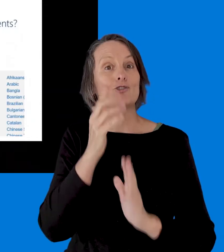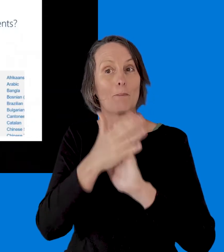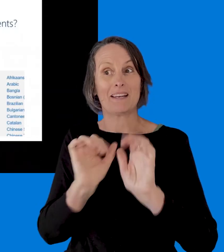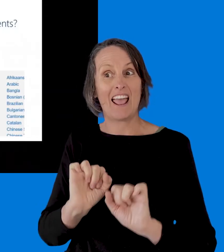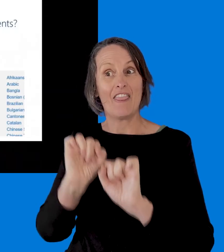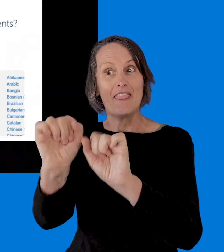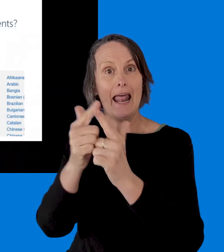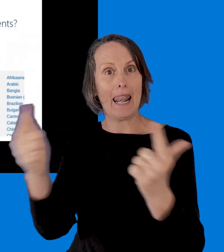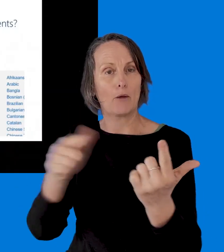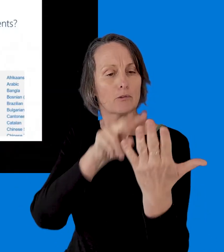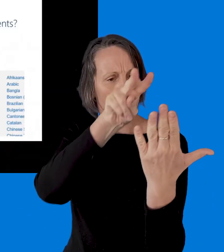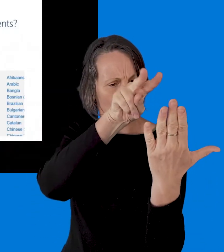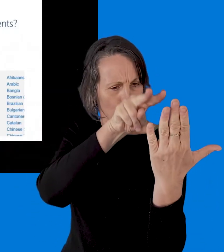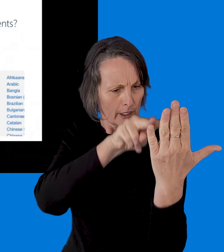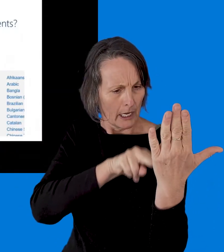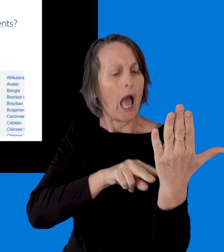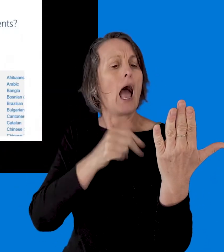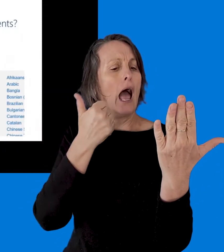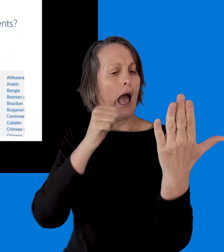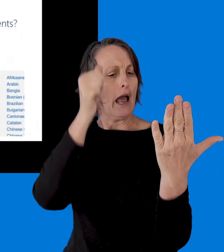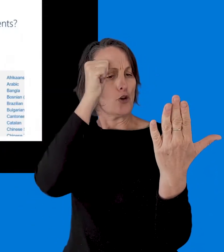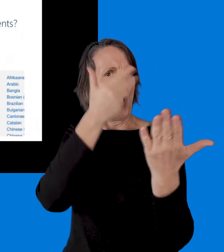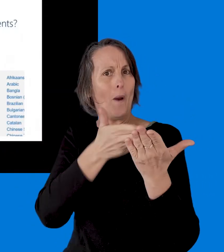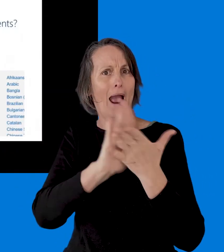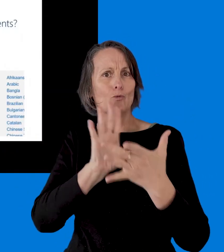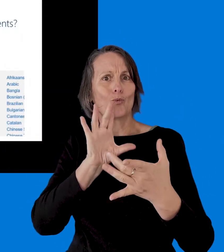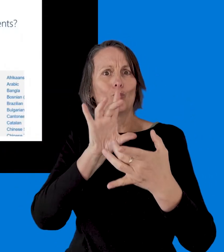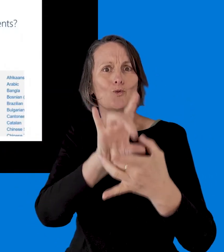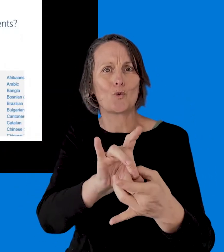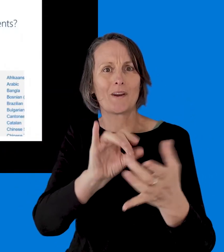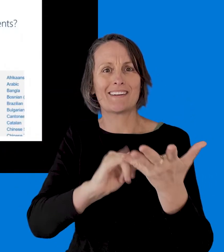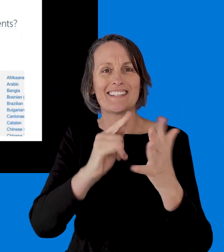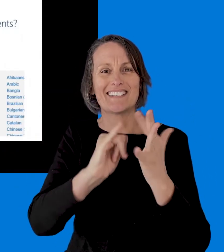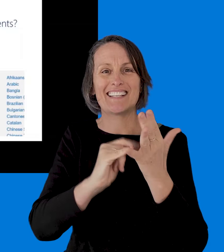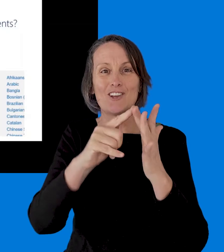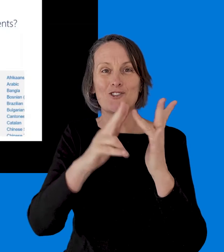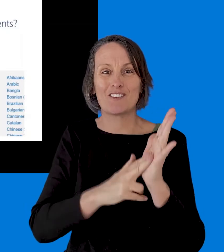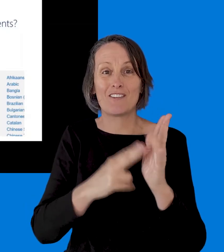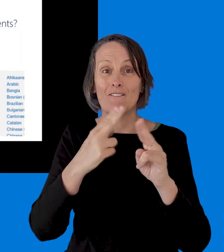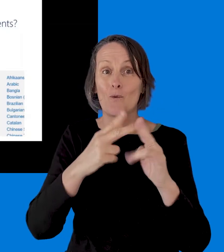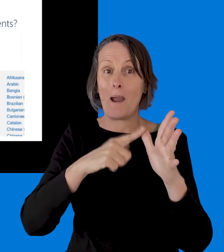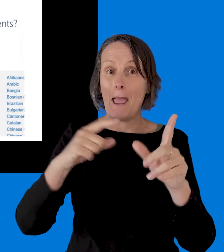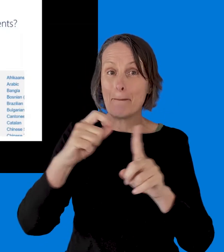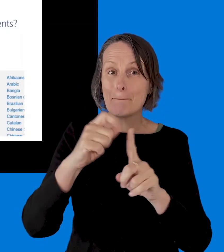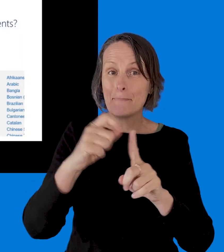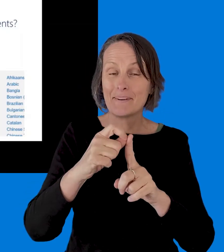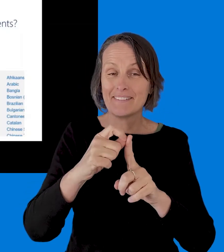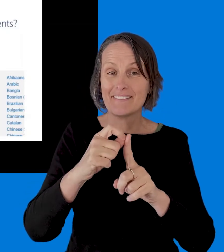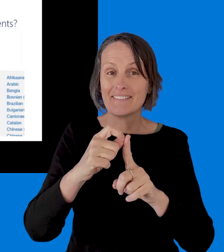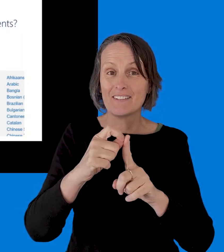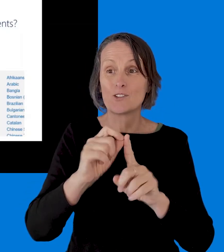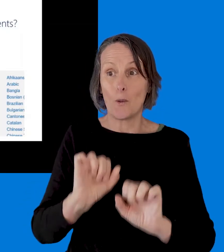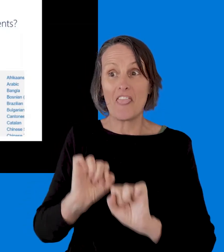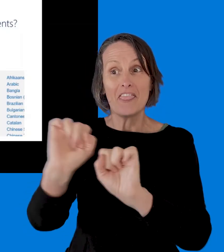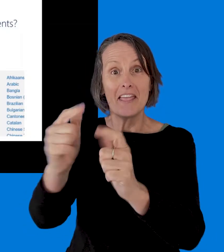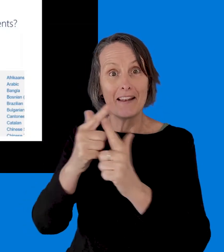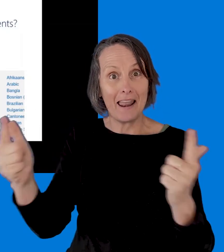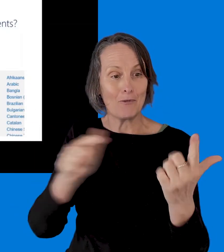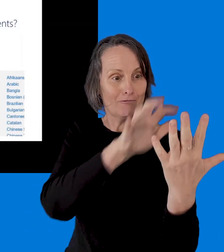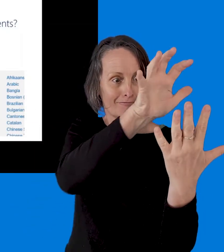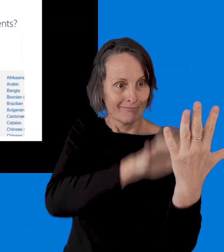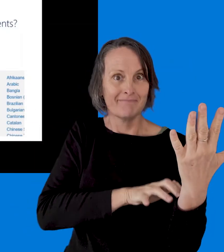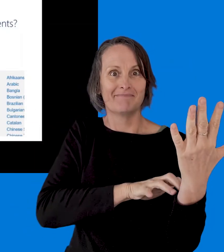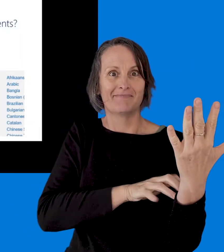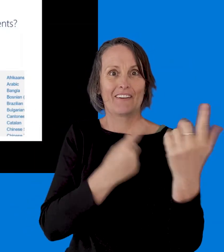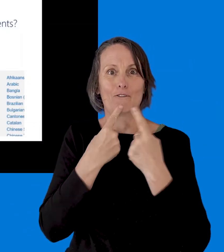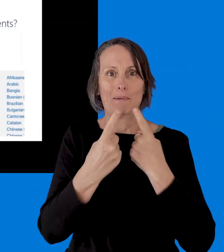them. And now they're able to they'll have instructions in advance on how to use the Microsoft Translator app. So it will be instructions in